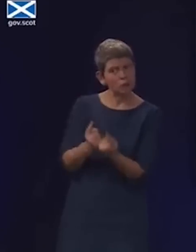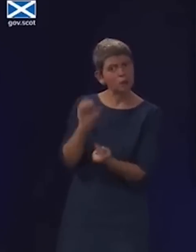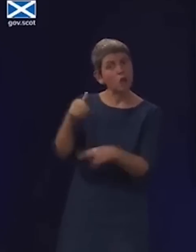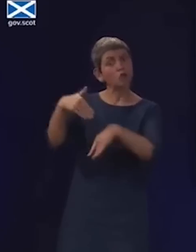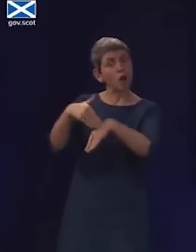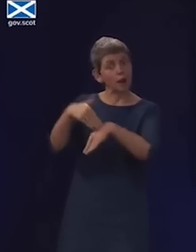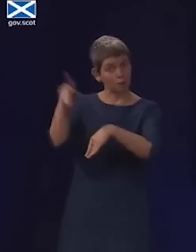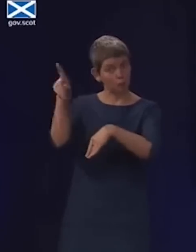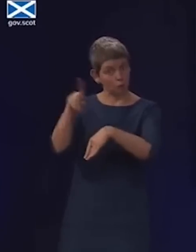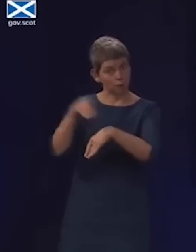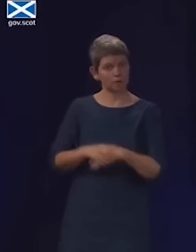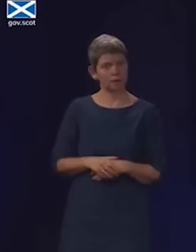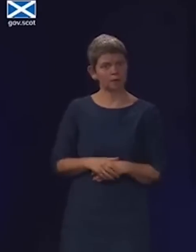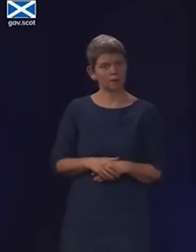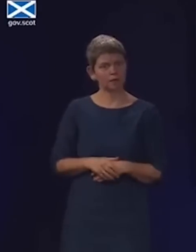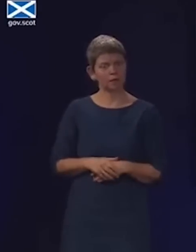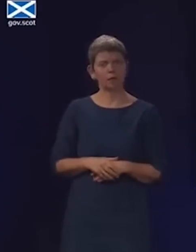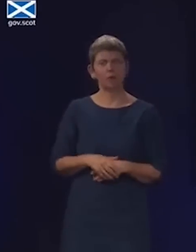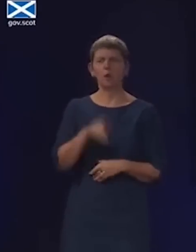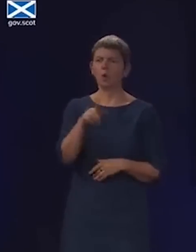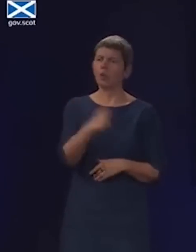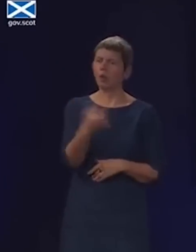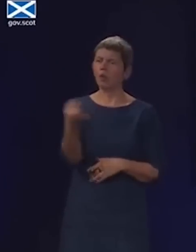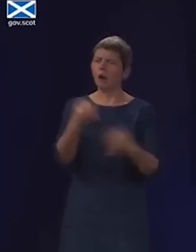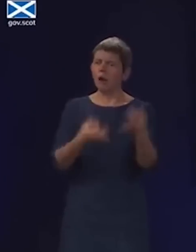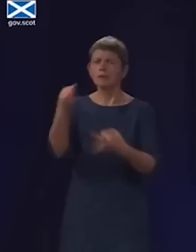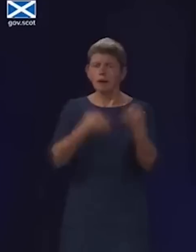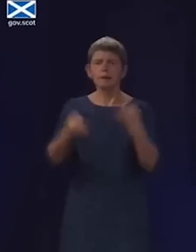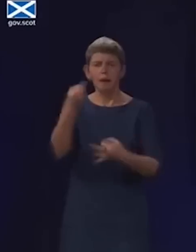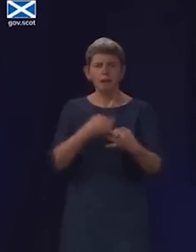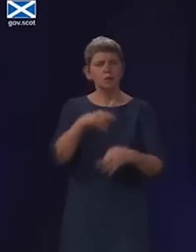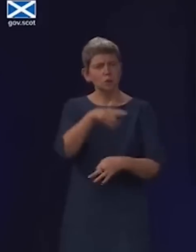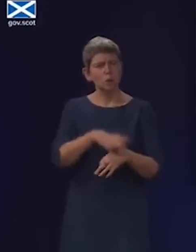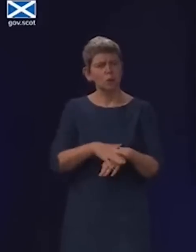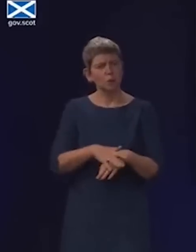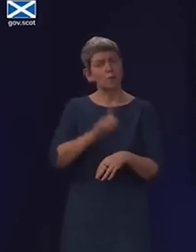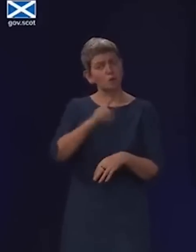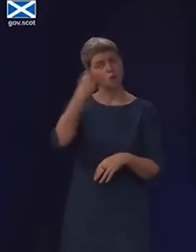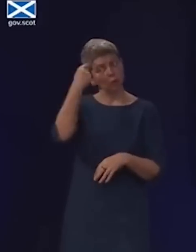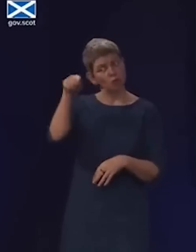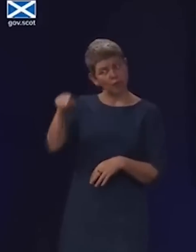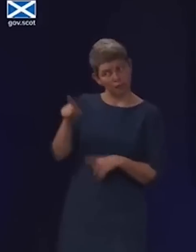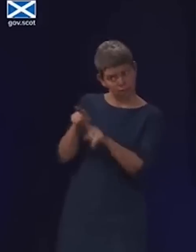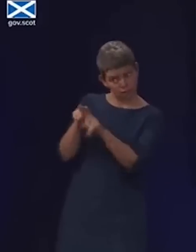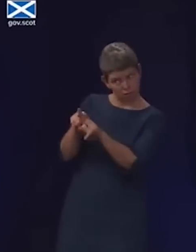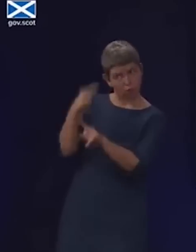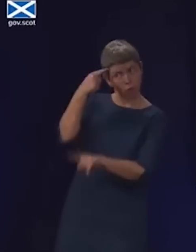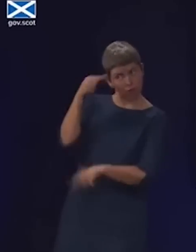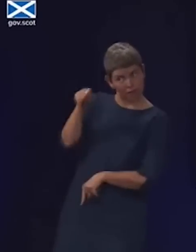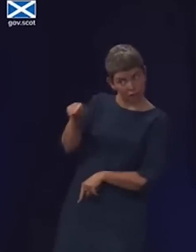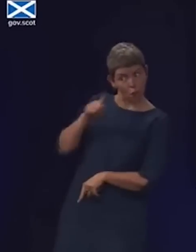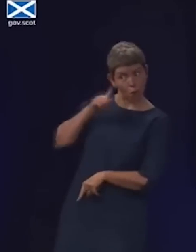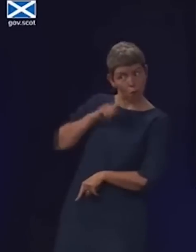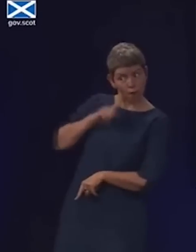you've been running away from the question. We have been asking you for days, do you regard Ira Bryson as a woman? Herself as a woman,